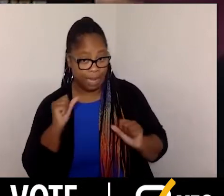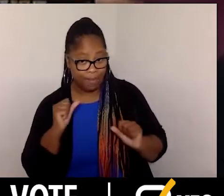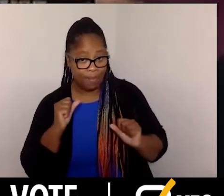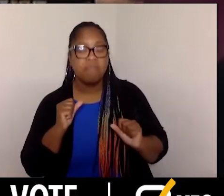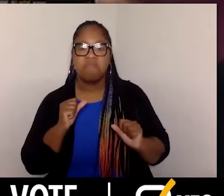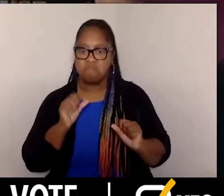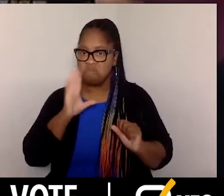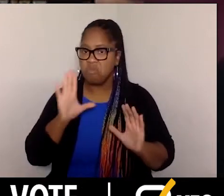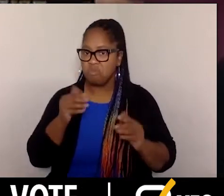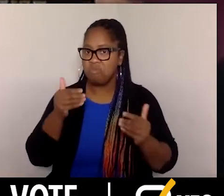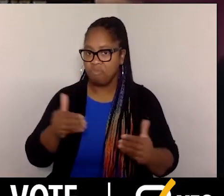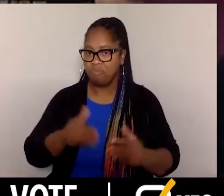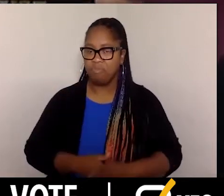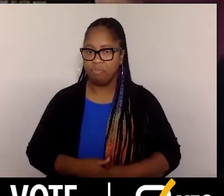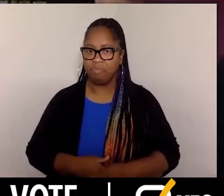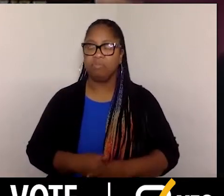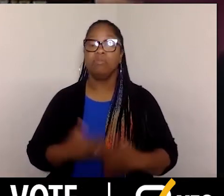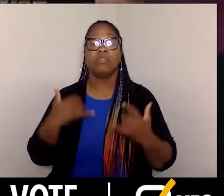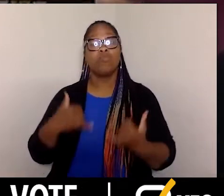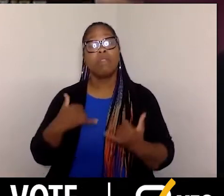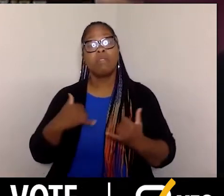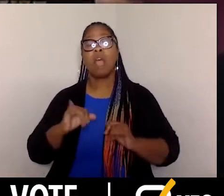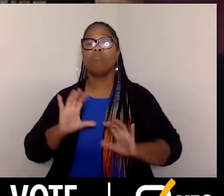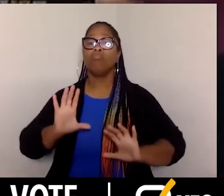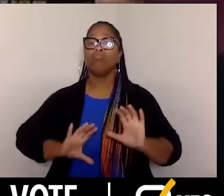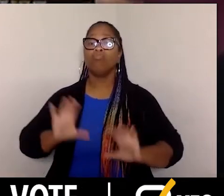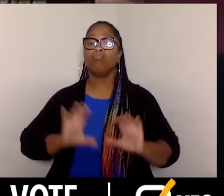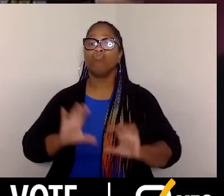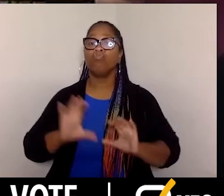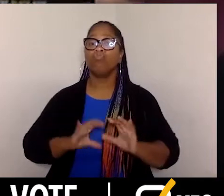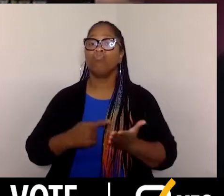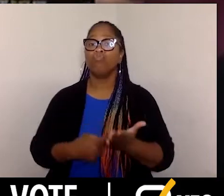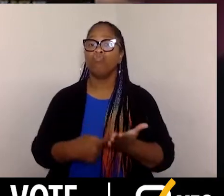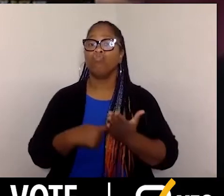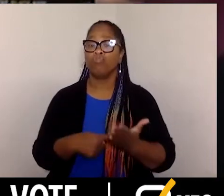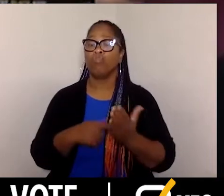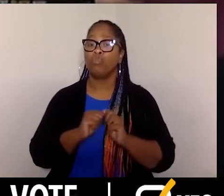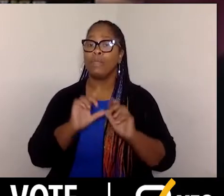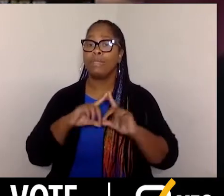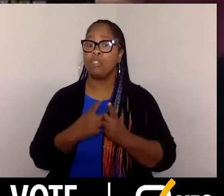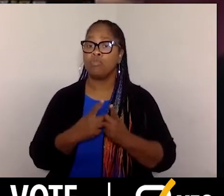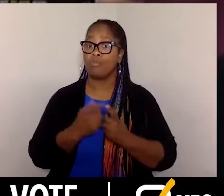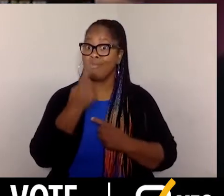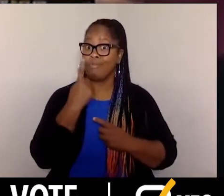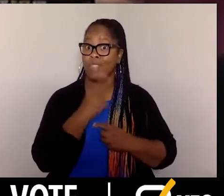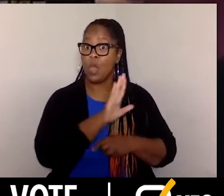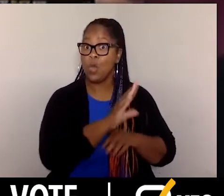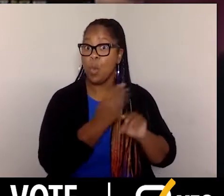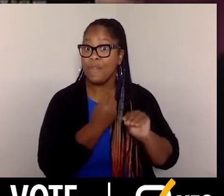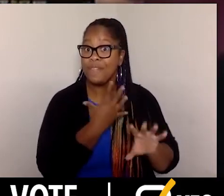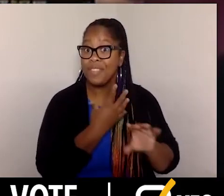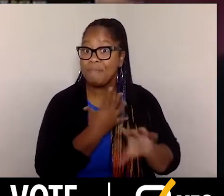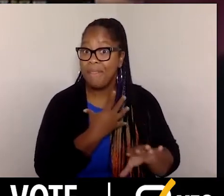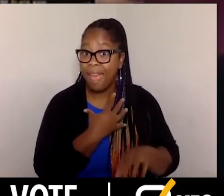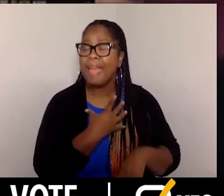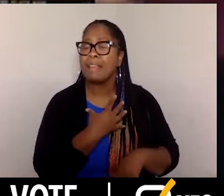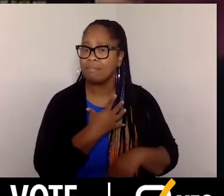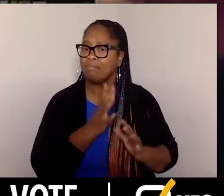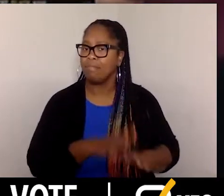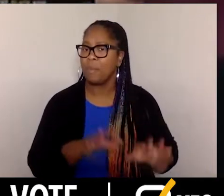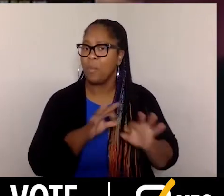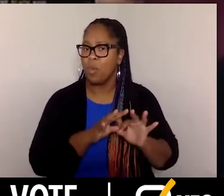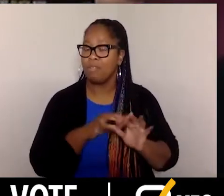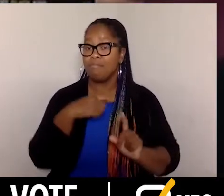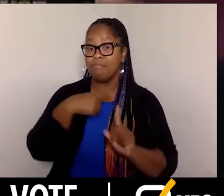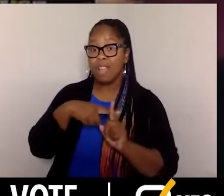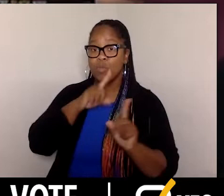these conversations with the district, we will be guided by member feedback, including responses to the UTLA